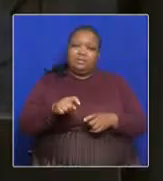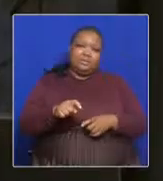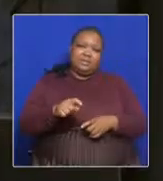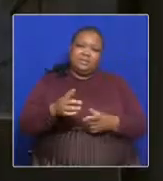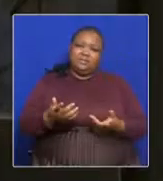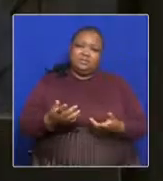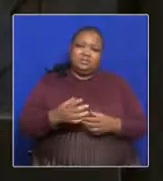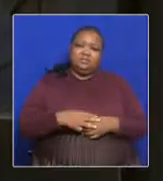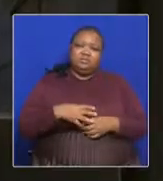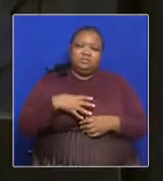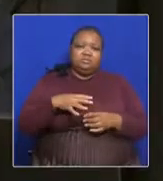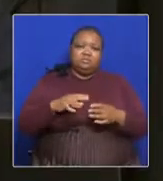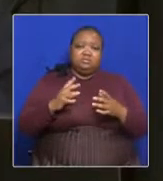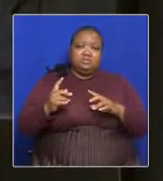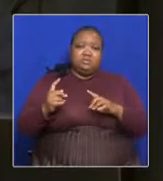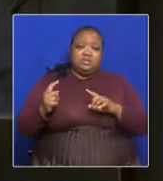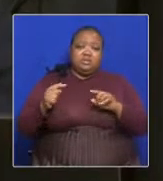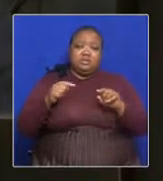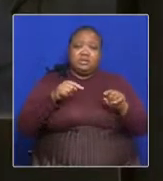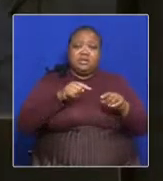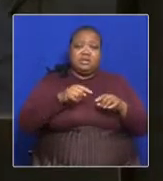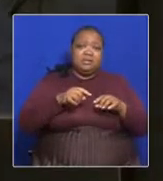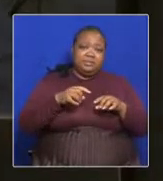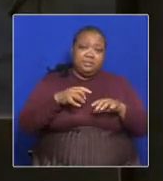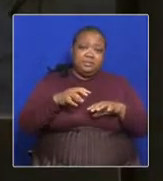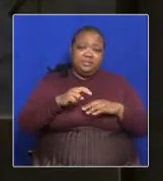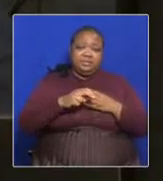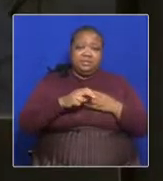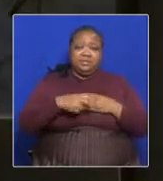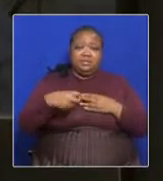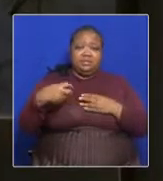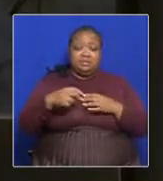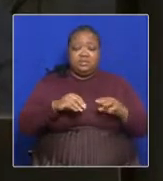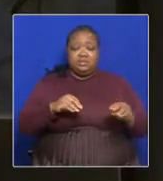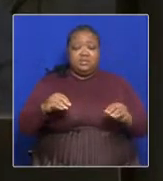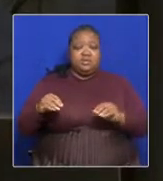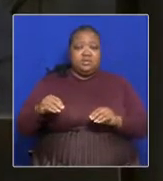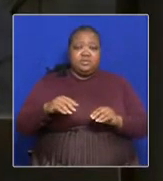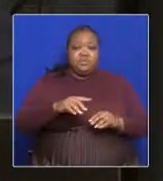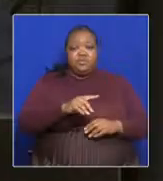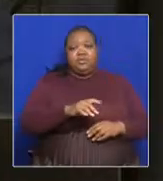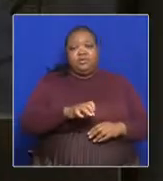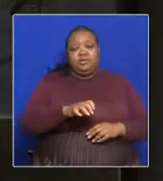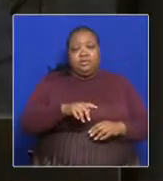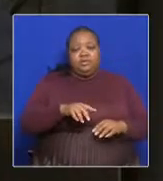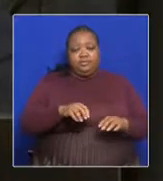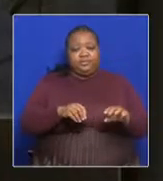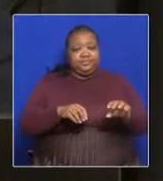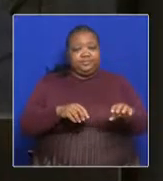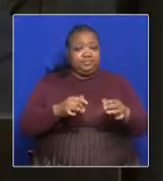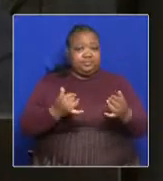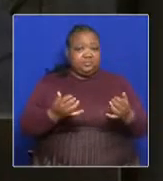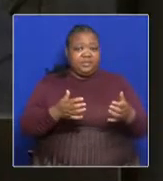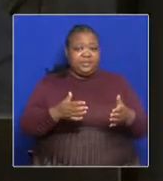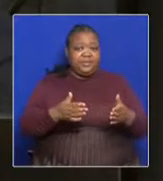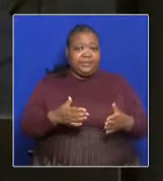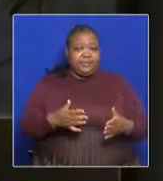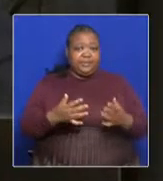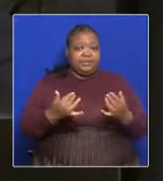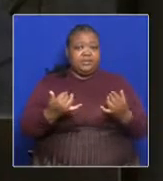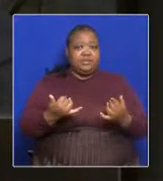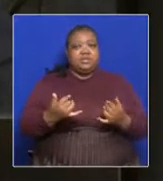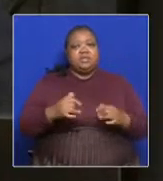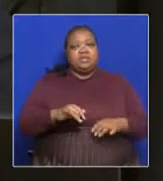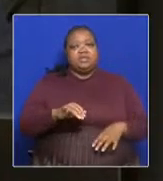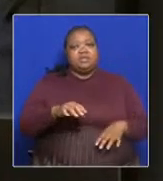attack. All the things that you said about moving from the depot, they are non-existent now that you are at Isipingo. So you